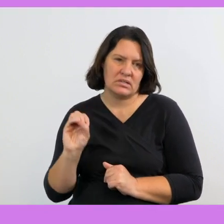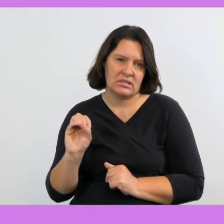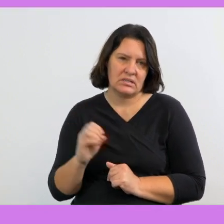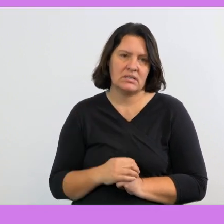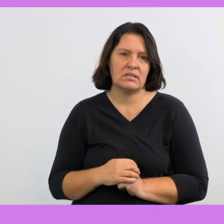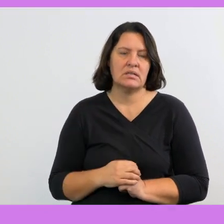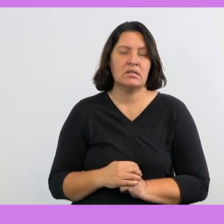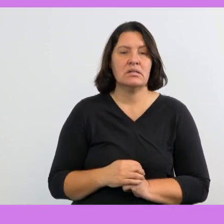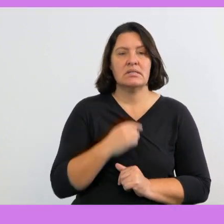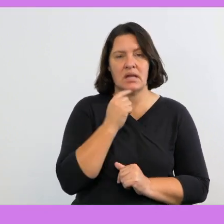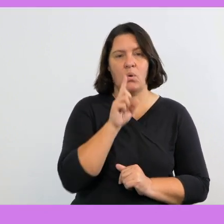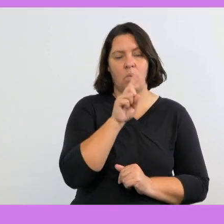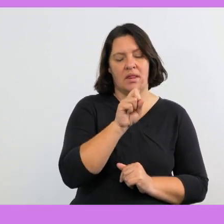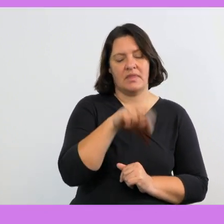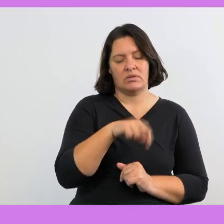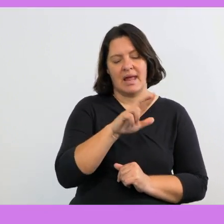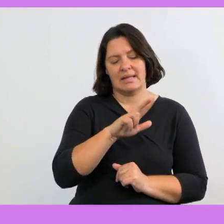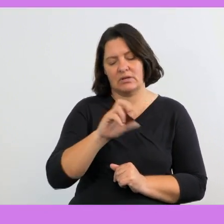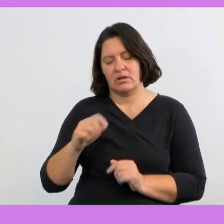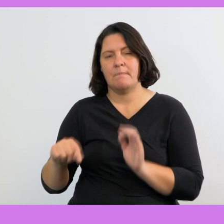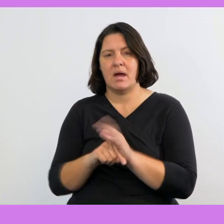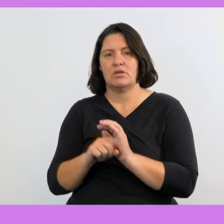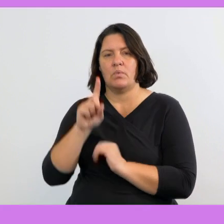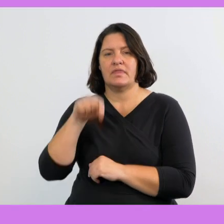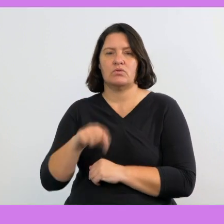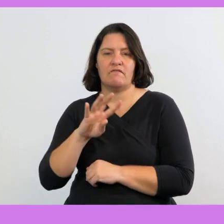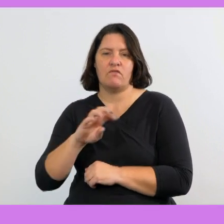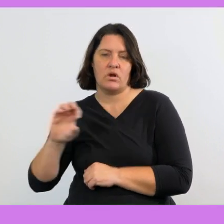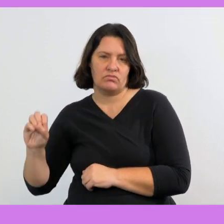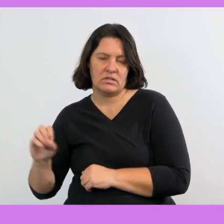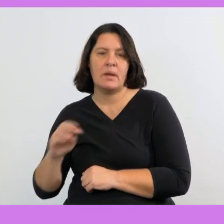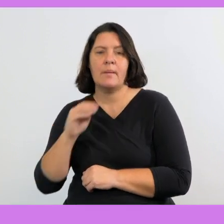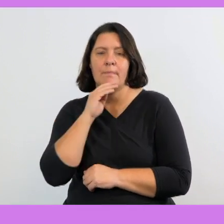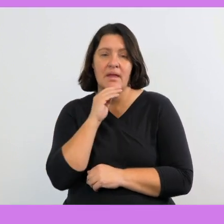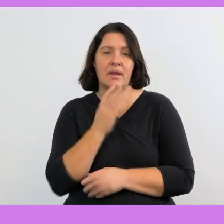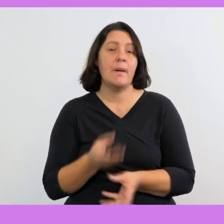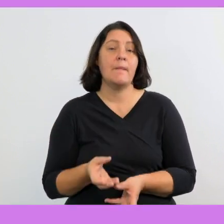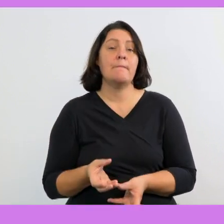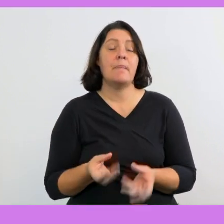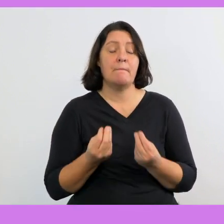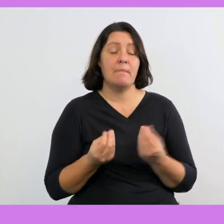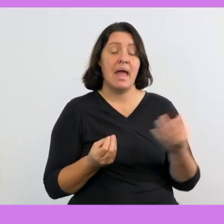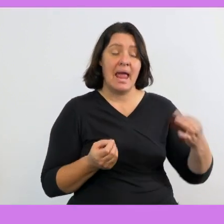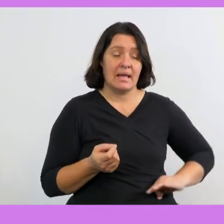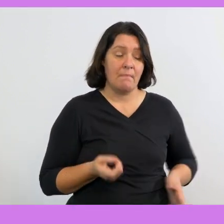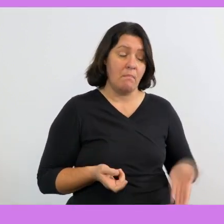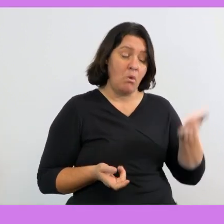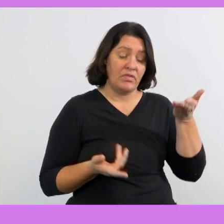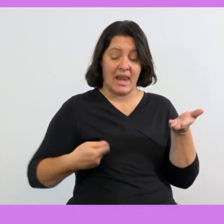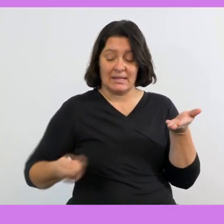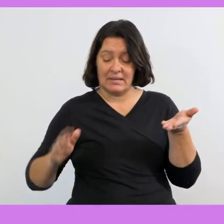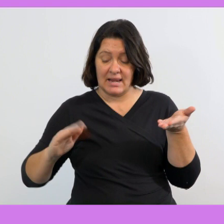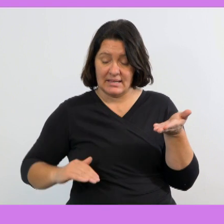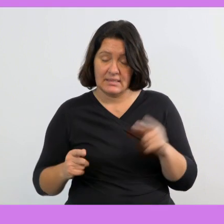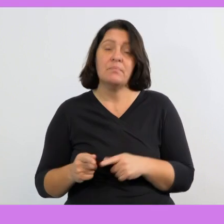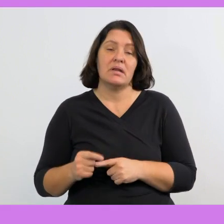rand. So if I do this question, 1,800 minus 1,400, that should give you, remember our income is more than our